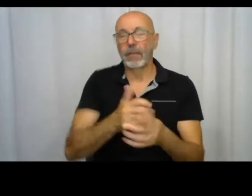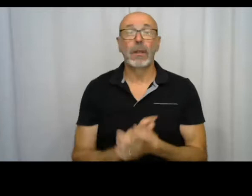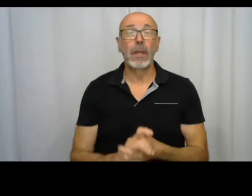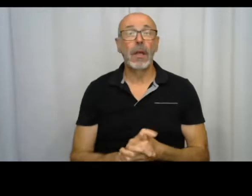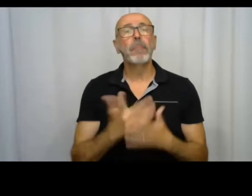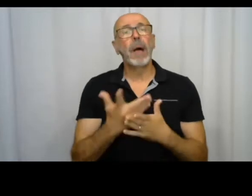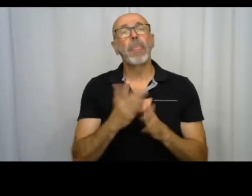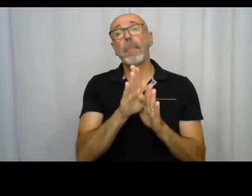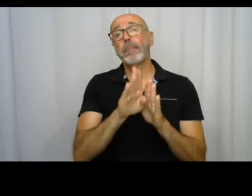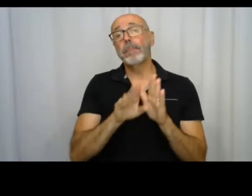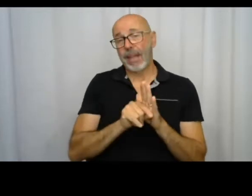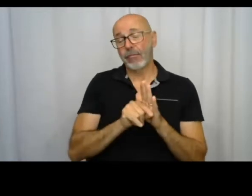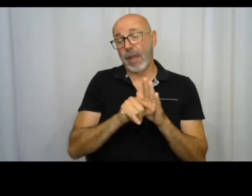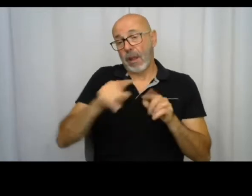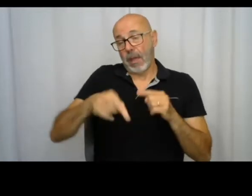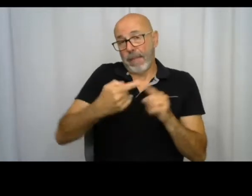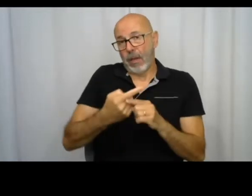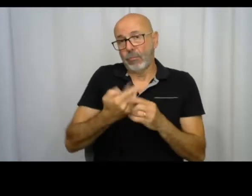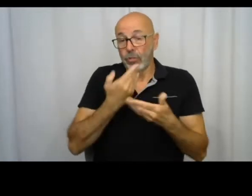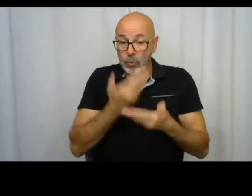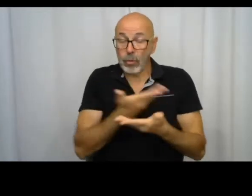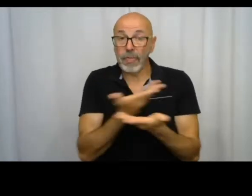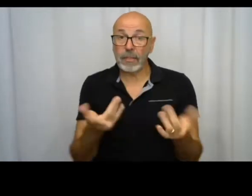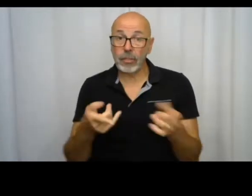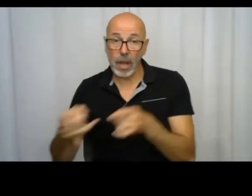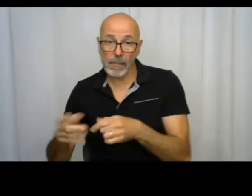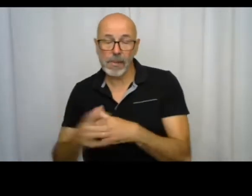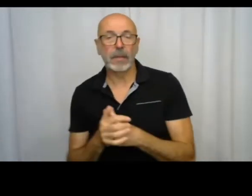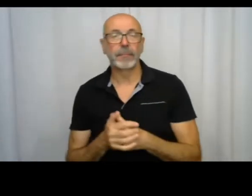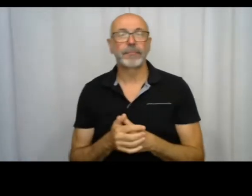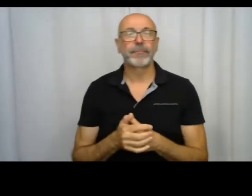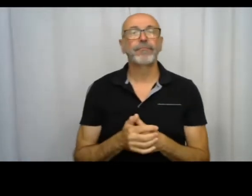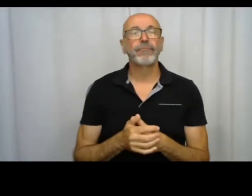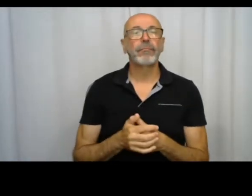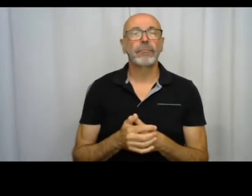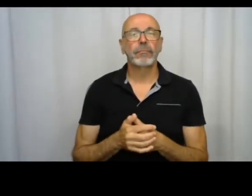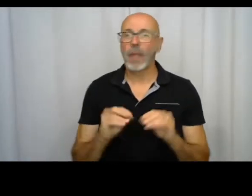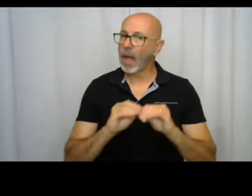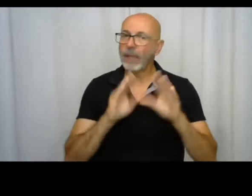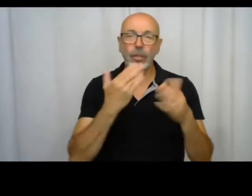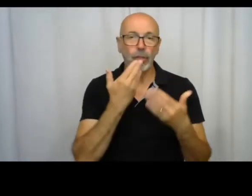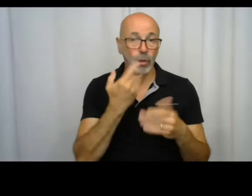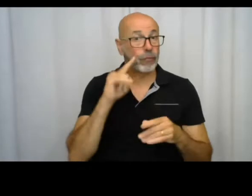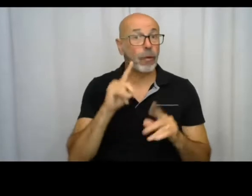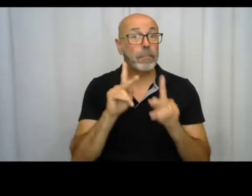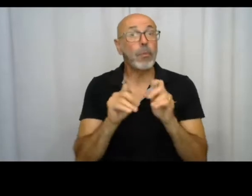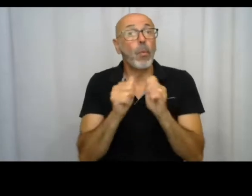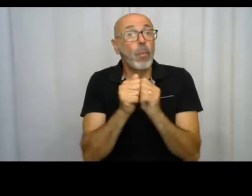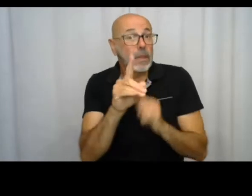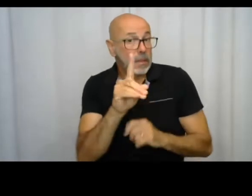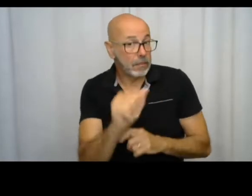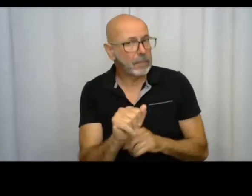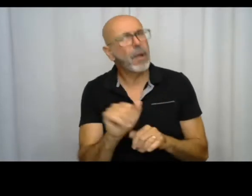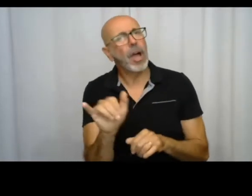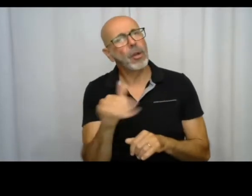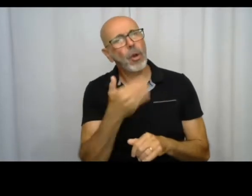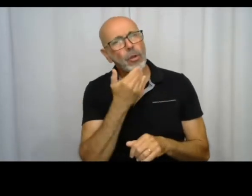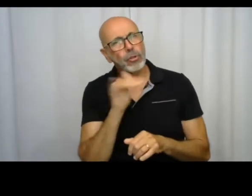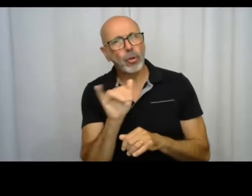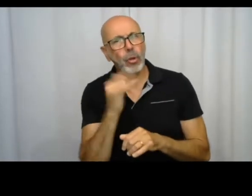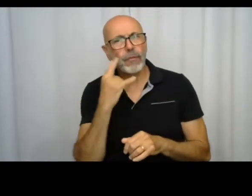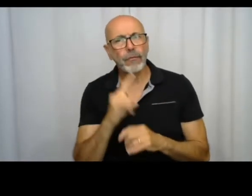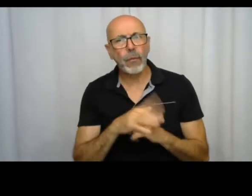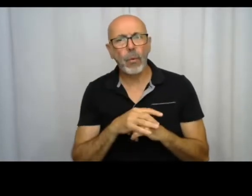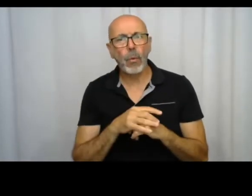you the background about some good things. It's obviously good for people with disabilities, but it's also good for state